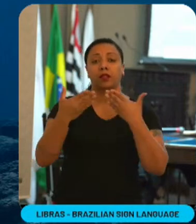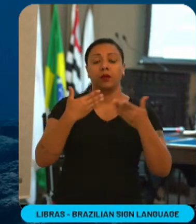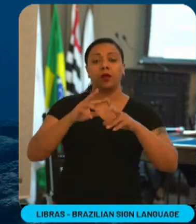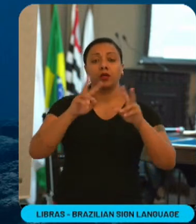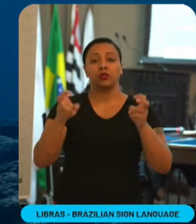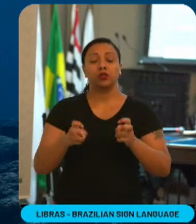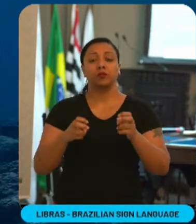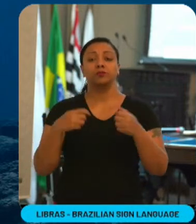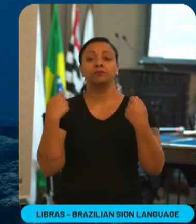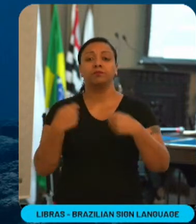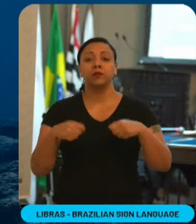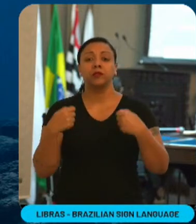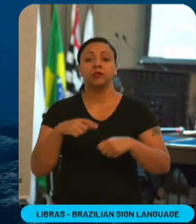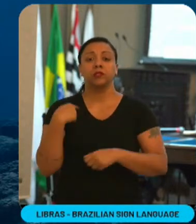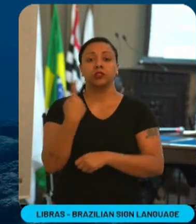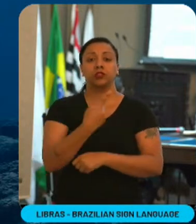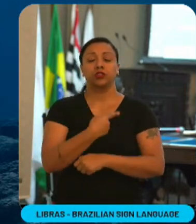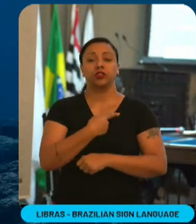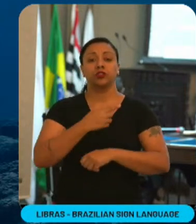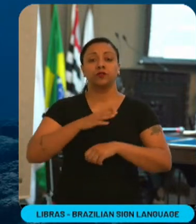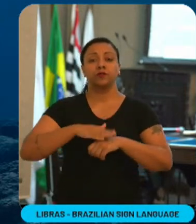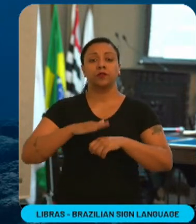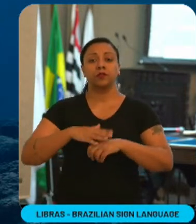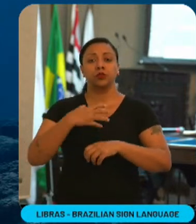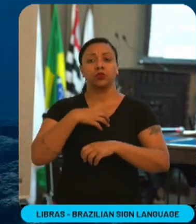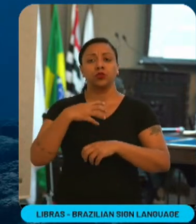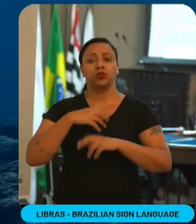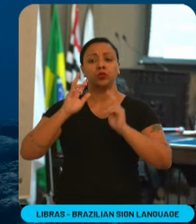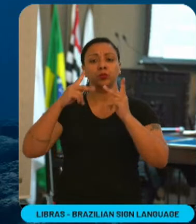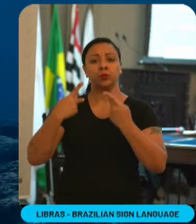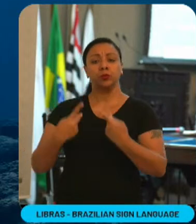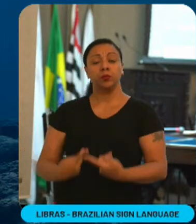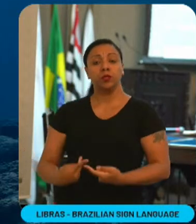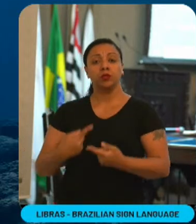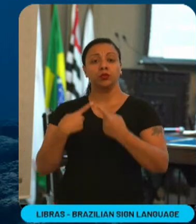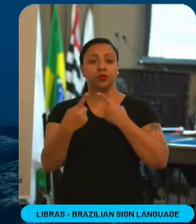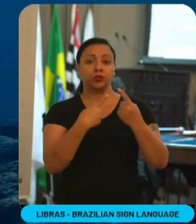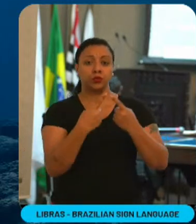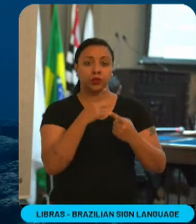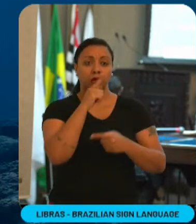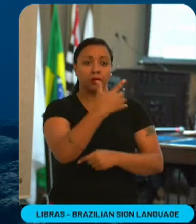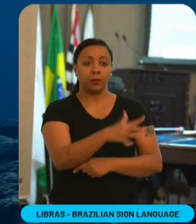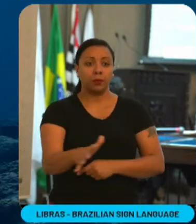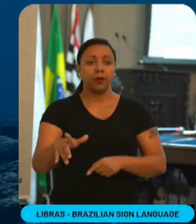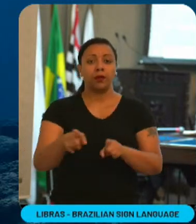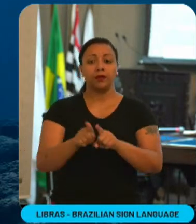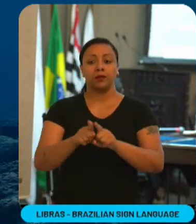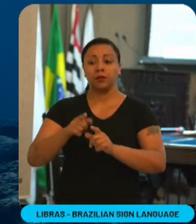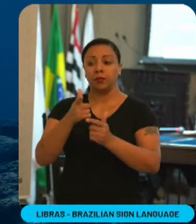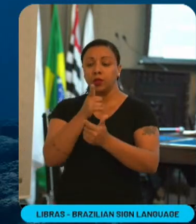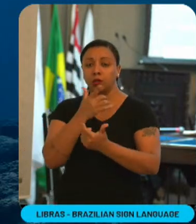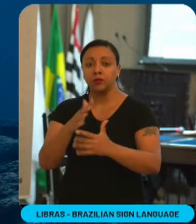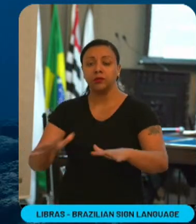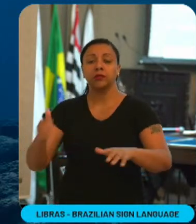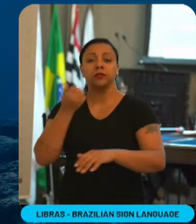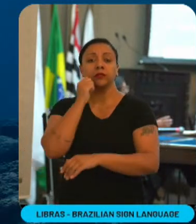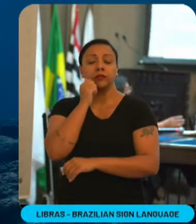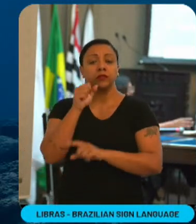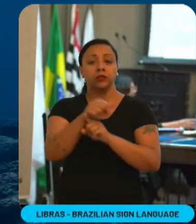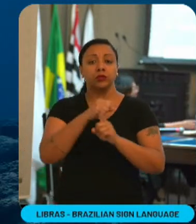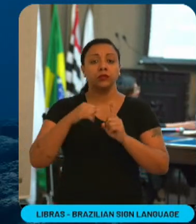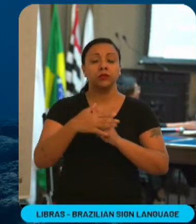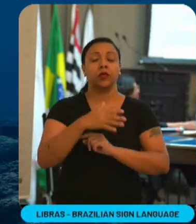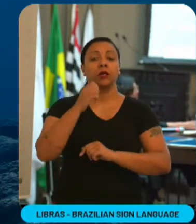about the need of humanizing the discussion of ocean, and so